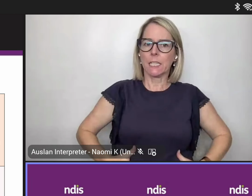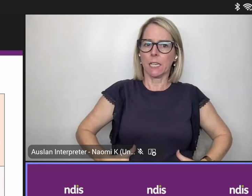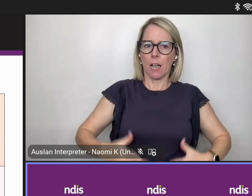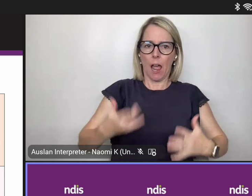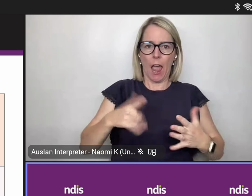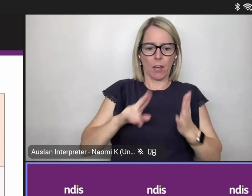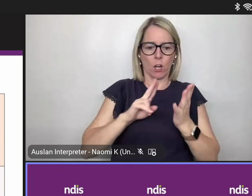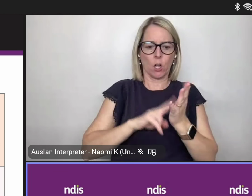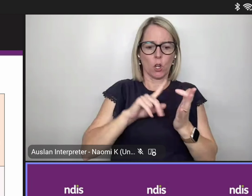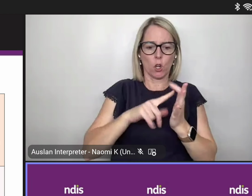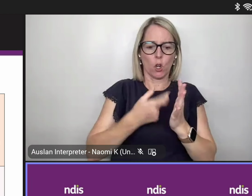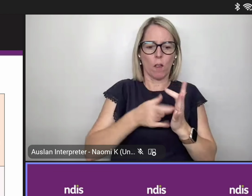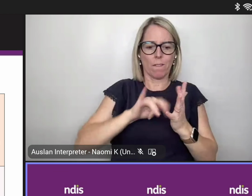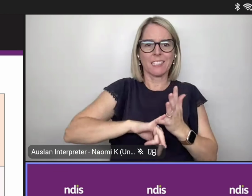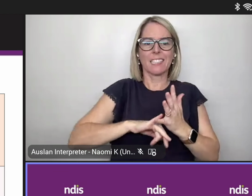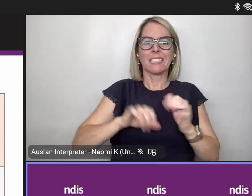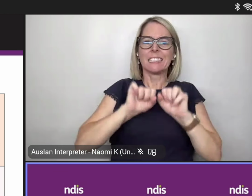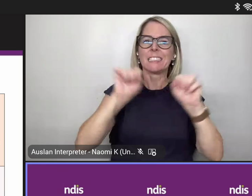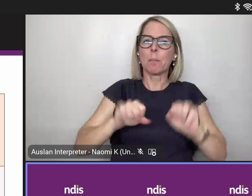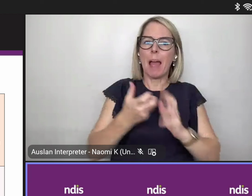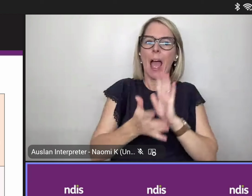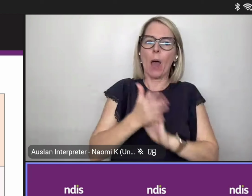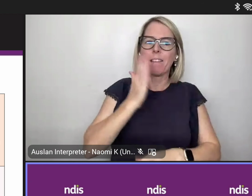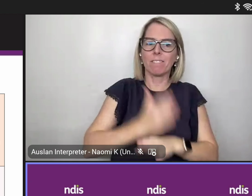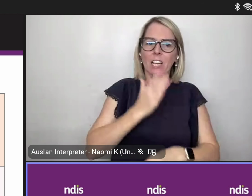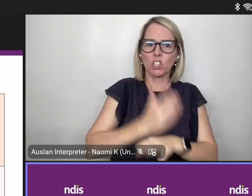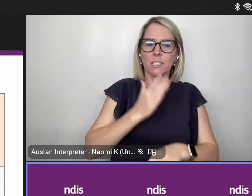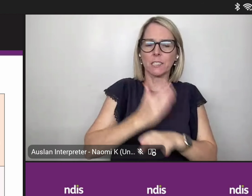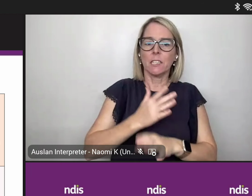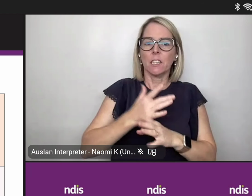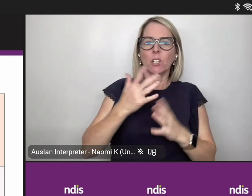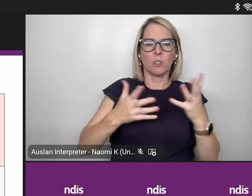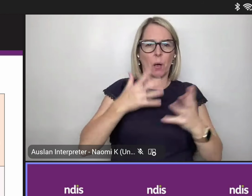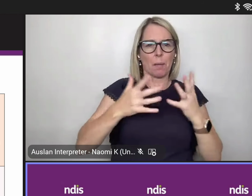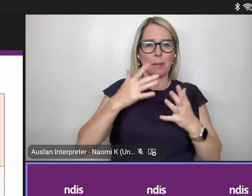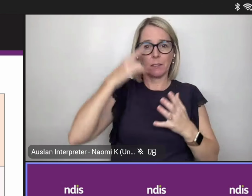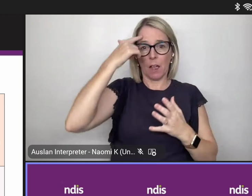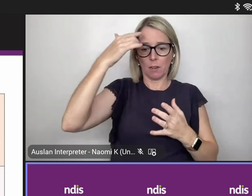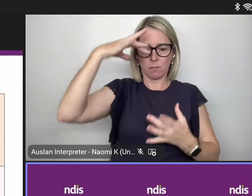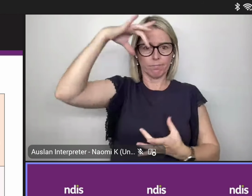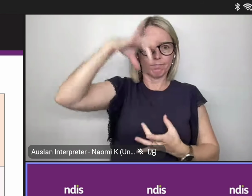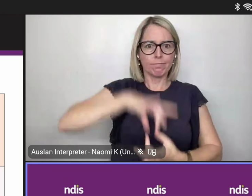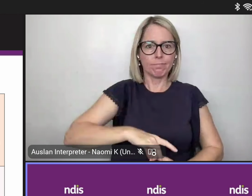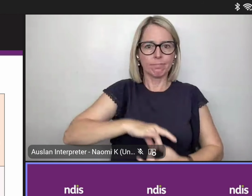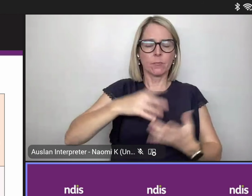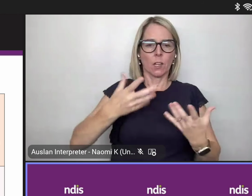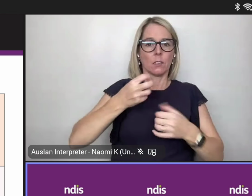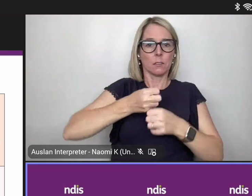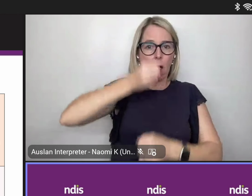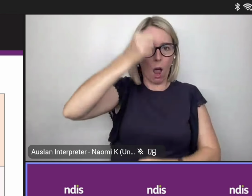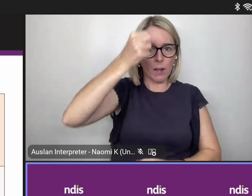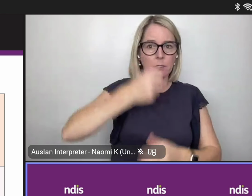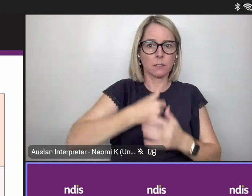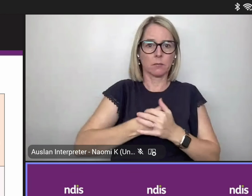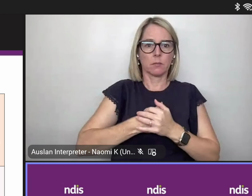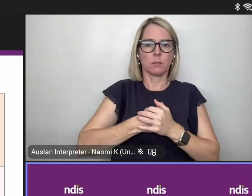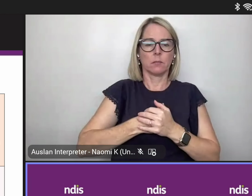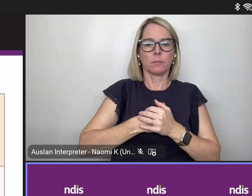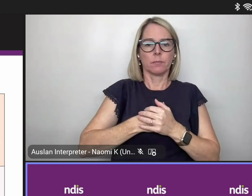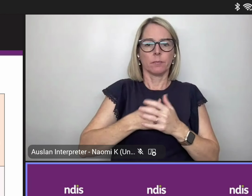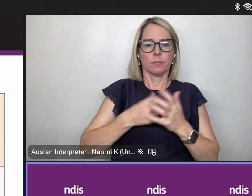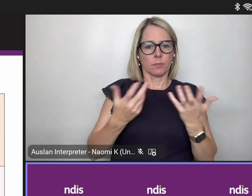there is damage to a person's nervous system, such as their brain or spinal cord, which can affect the way the nervous